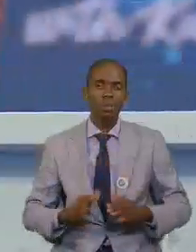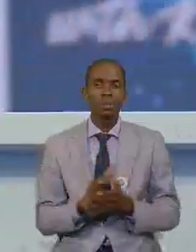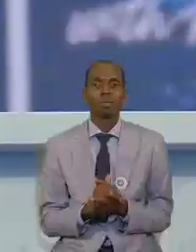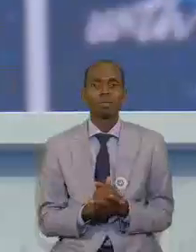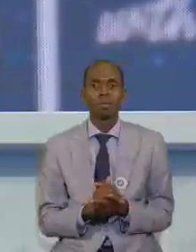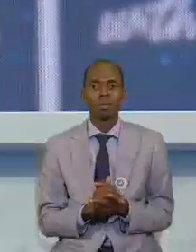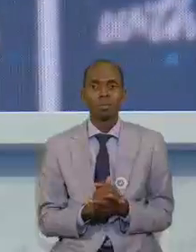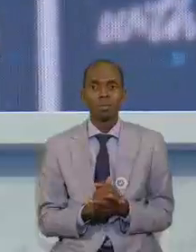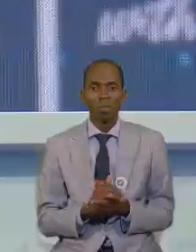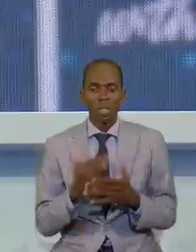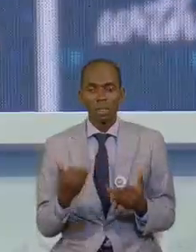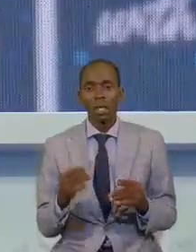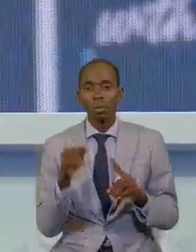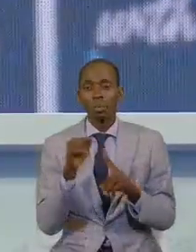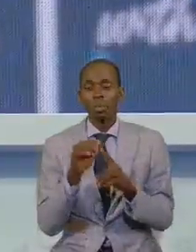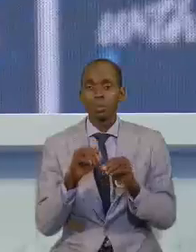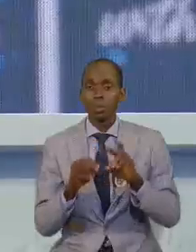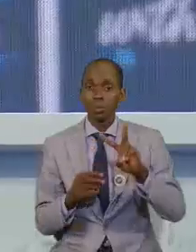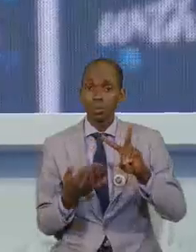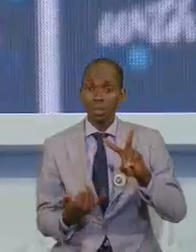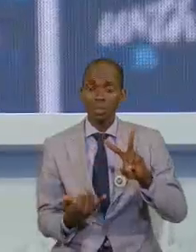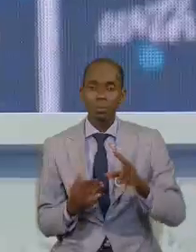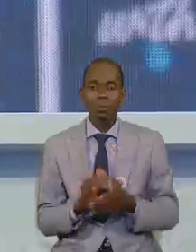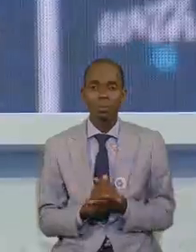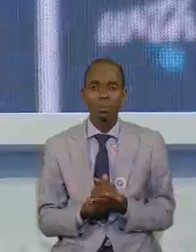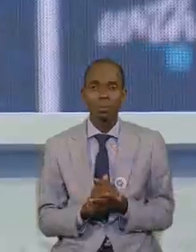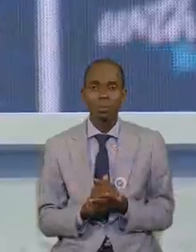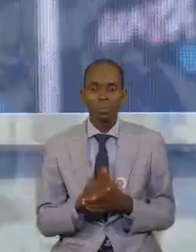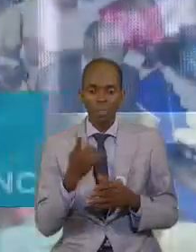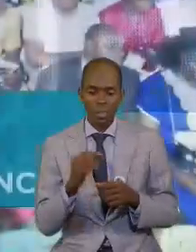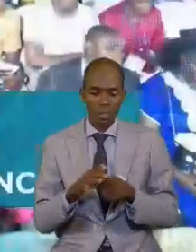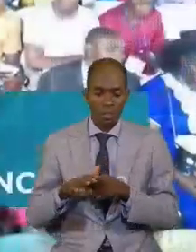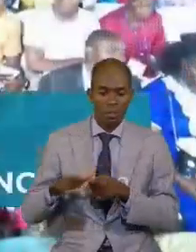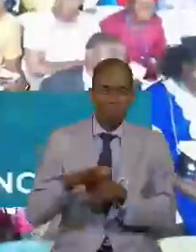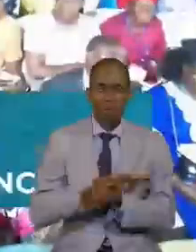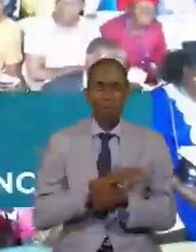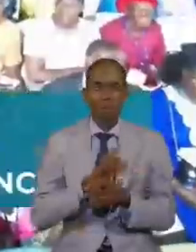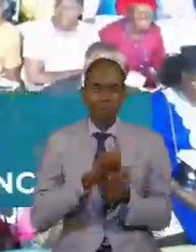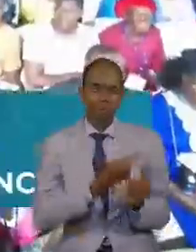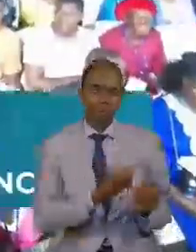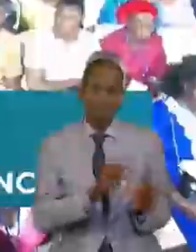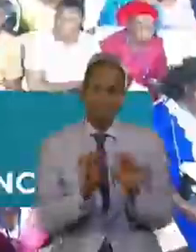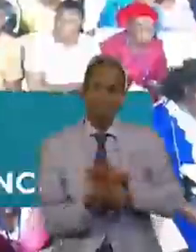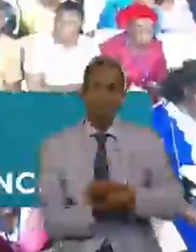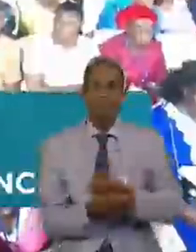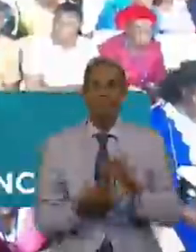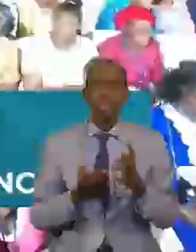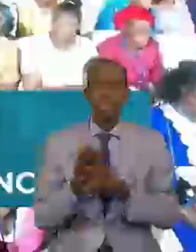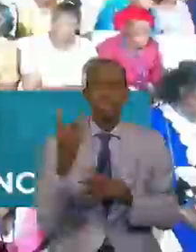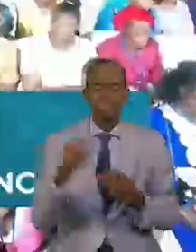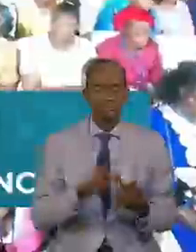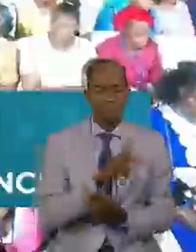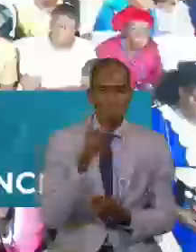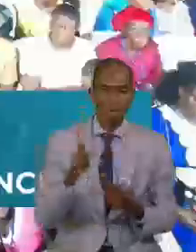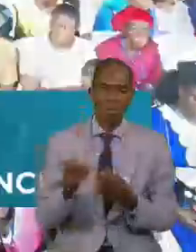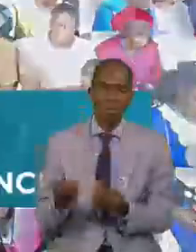We're coming to number two here. In the full transformation through the perfect propitiation of